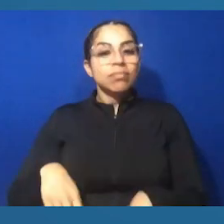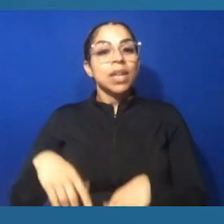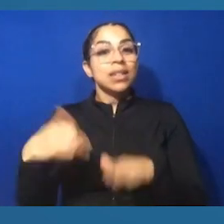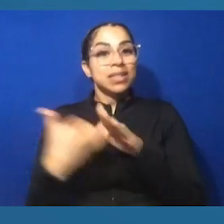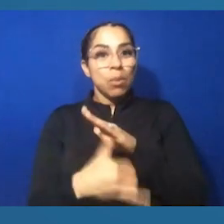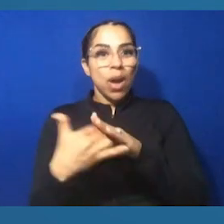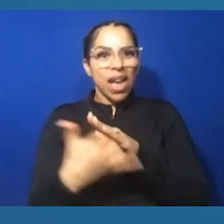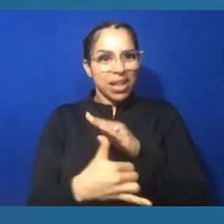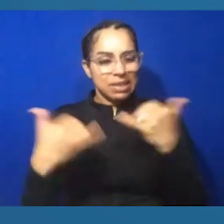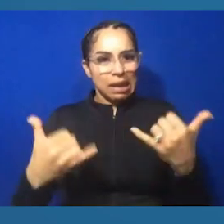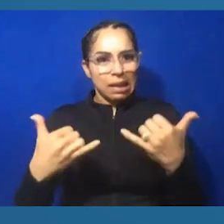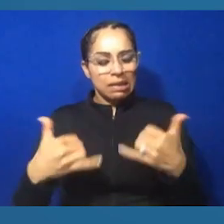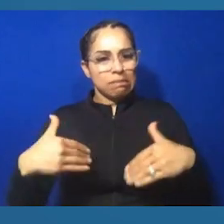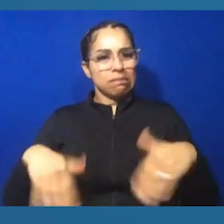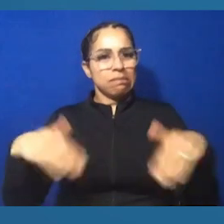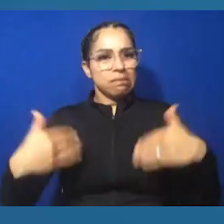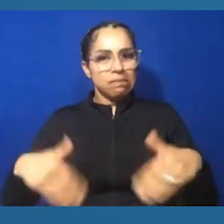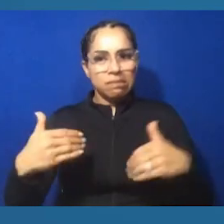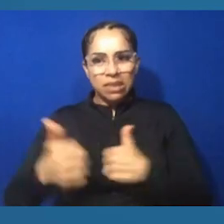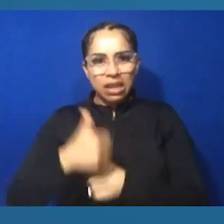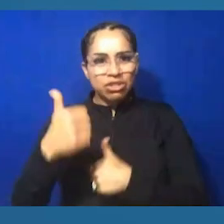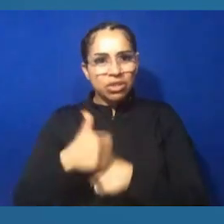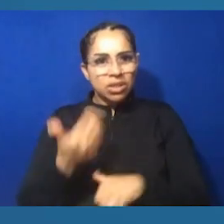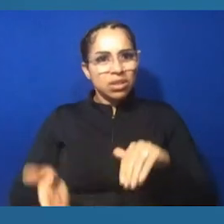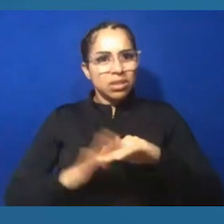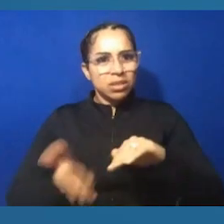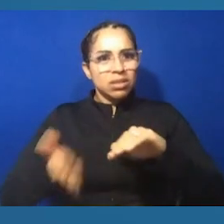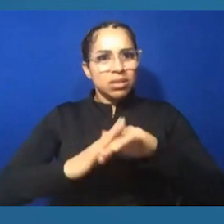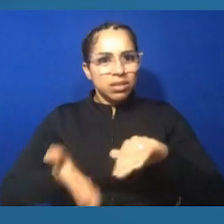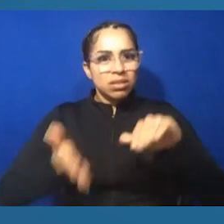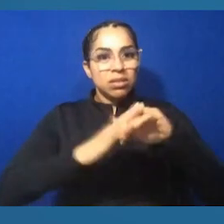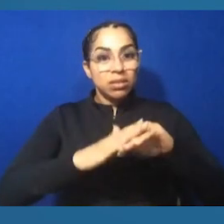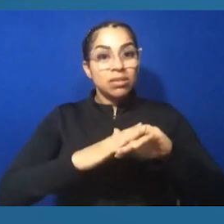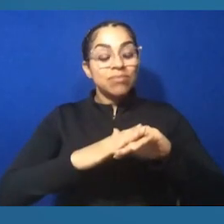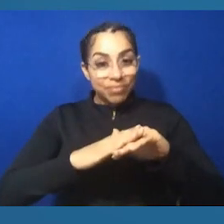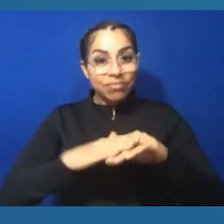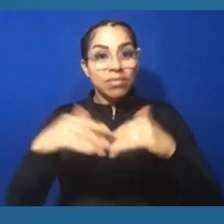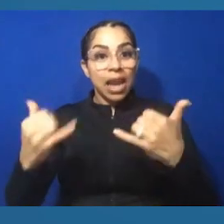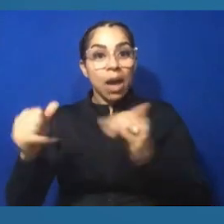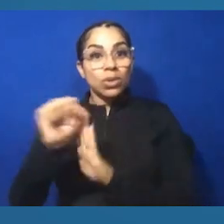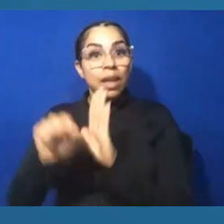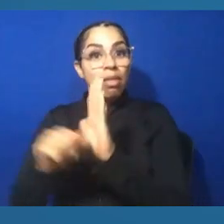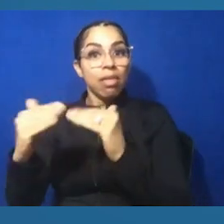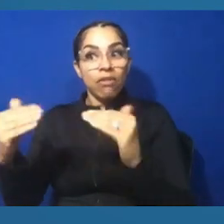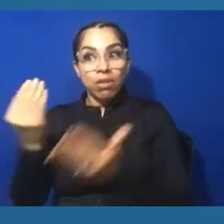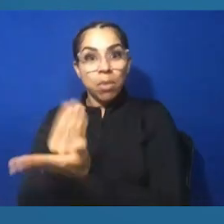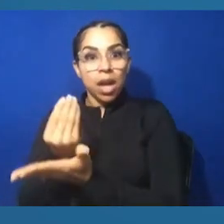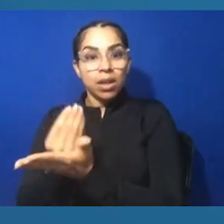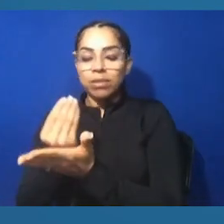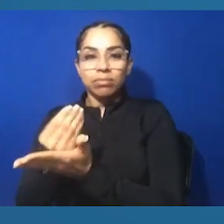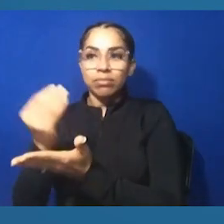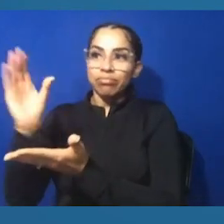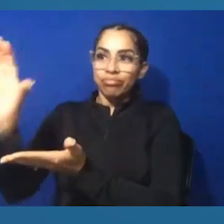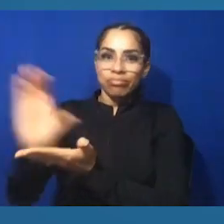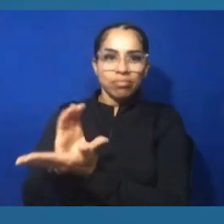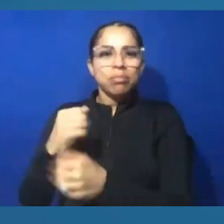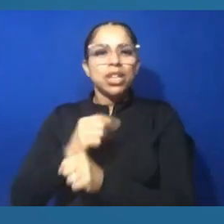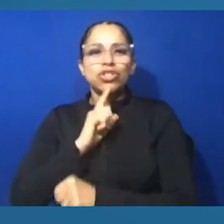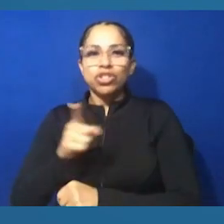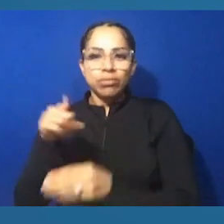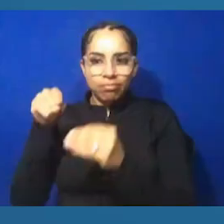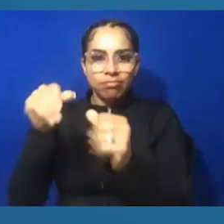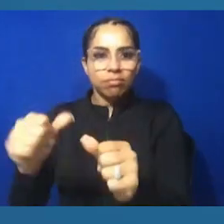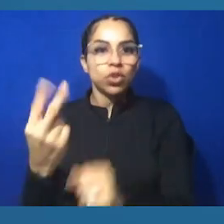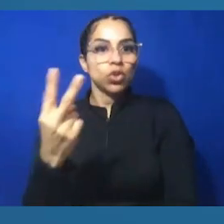place. And with our dollars at the state level, made sure that there's at least 2 police officers on